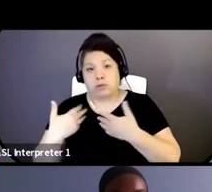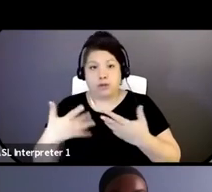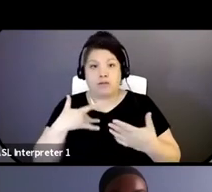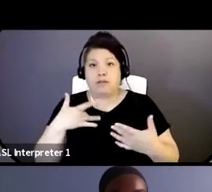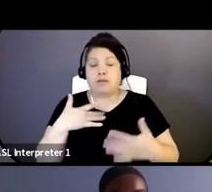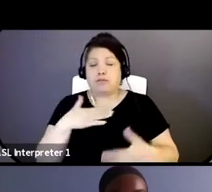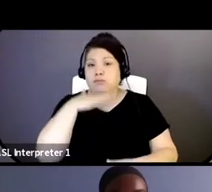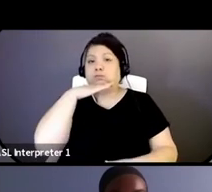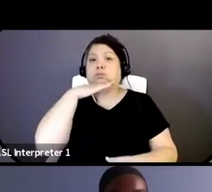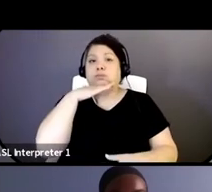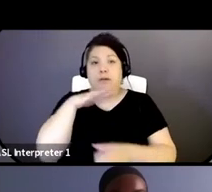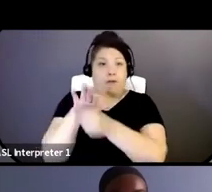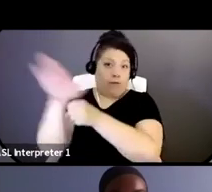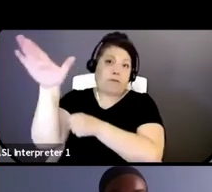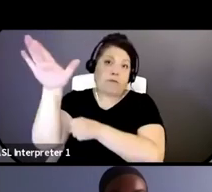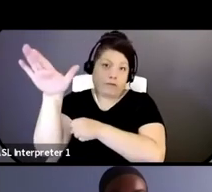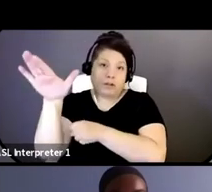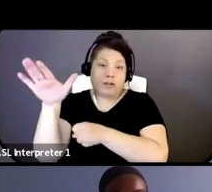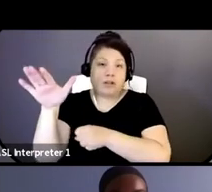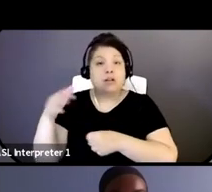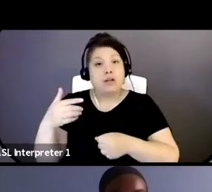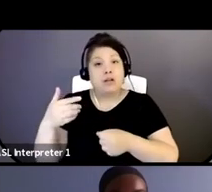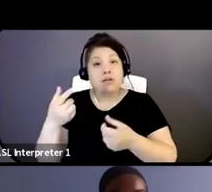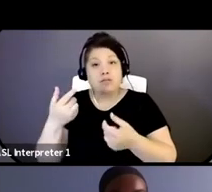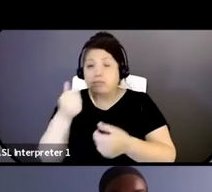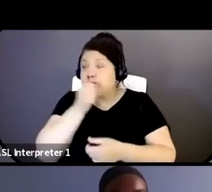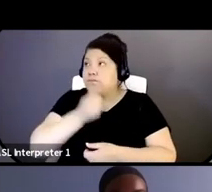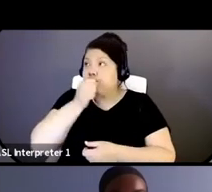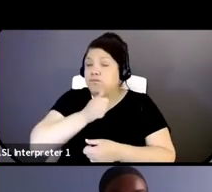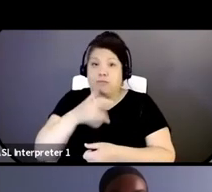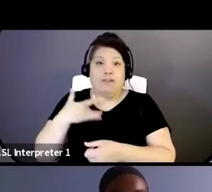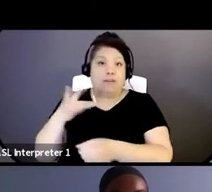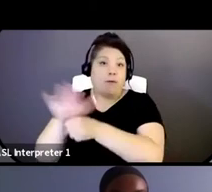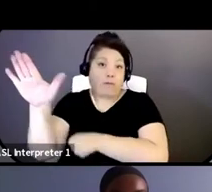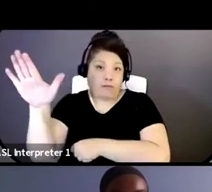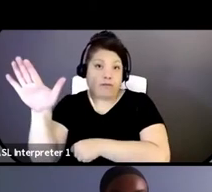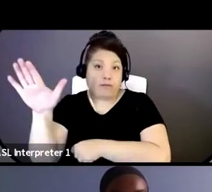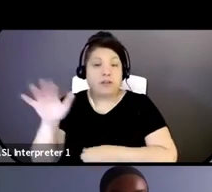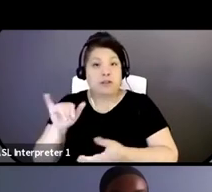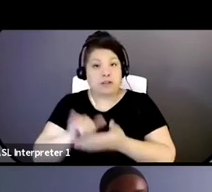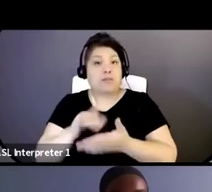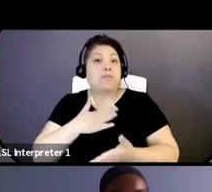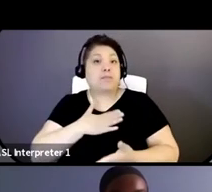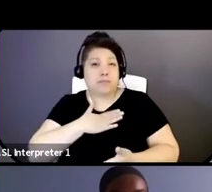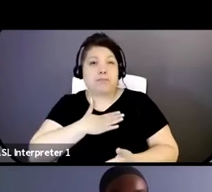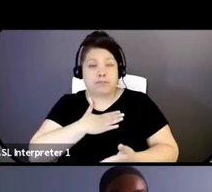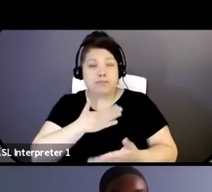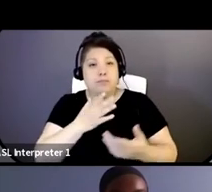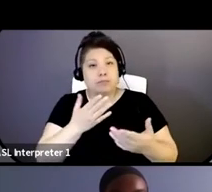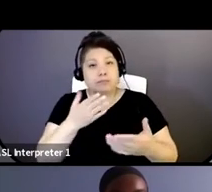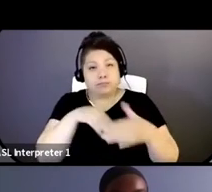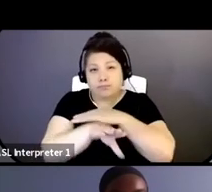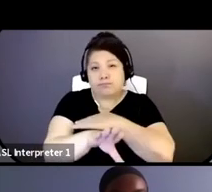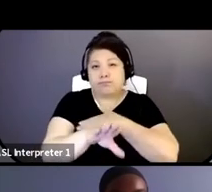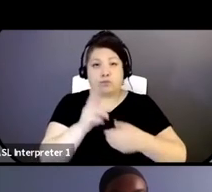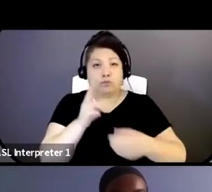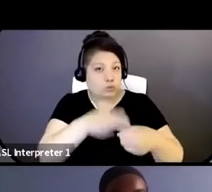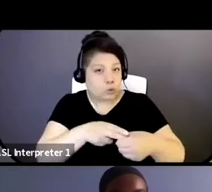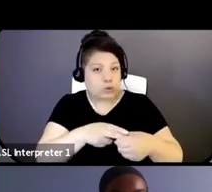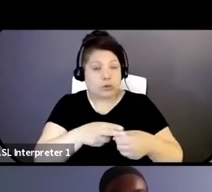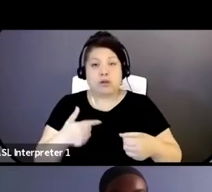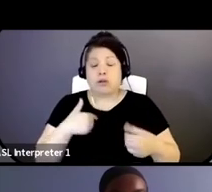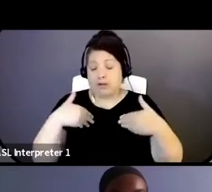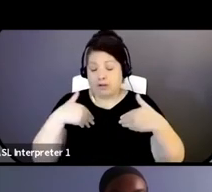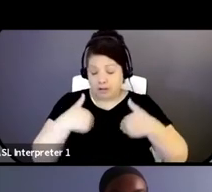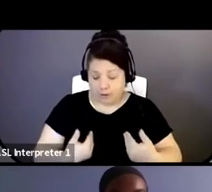anymore. We cannot take this anymore. And this is enough. That's what I come from this. I'm tired. I haven't